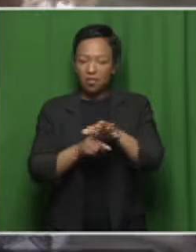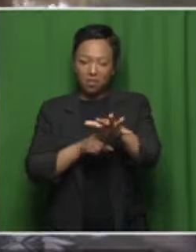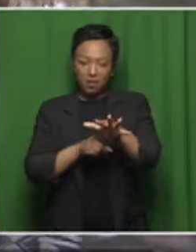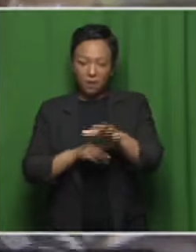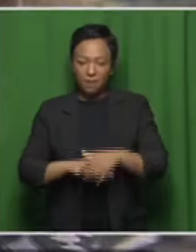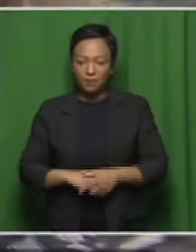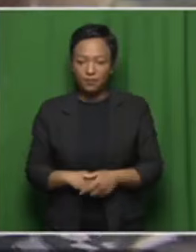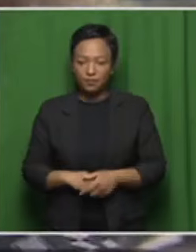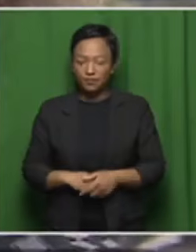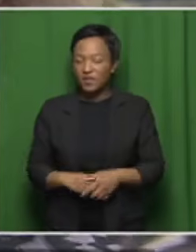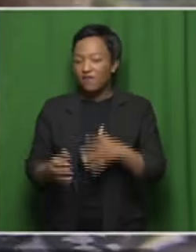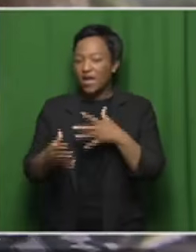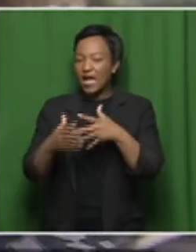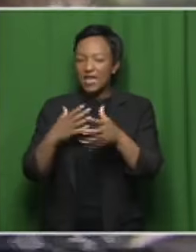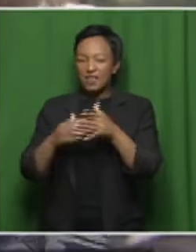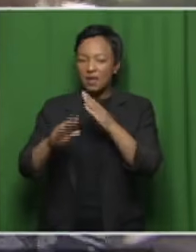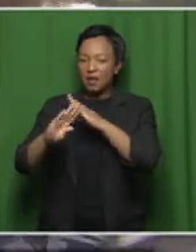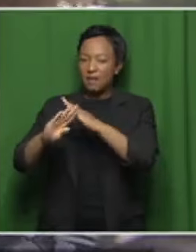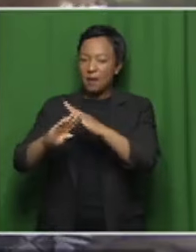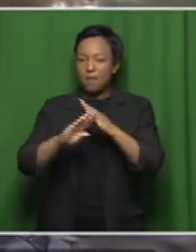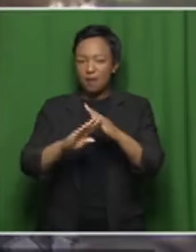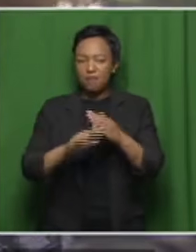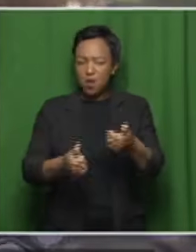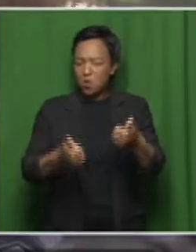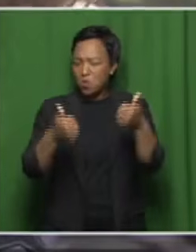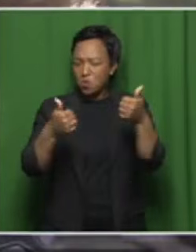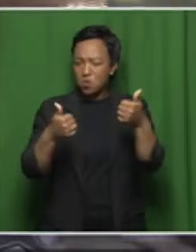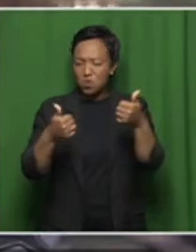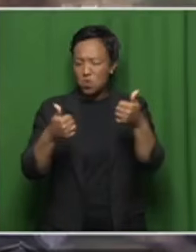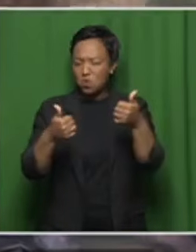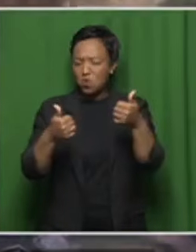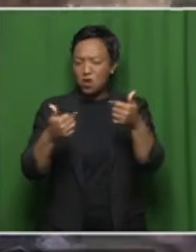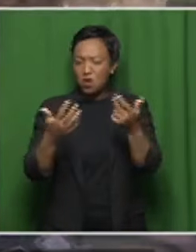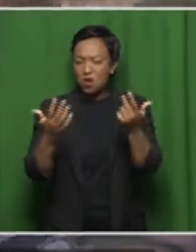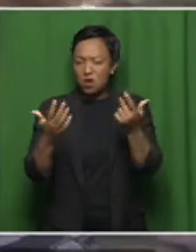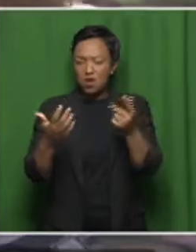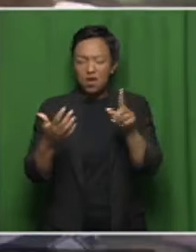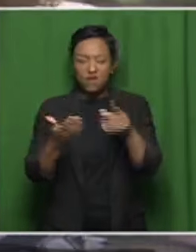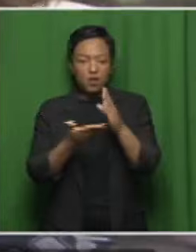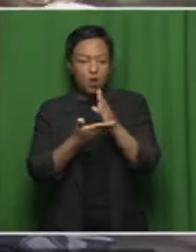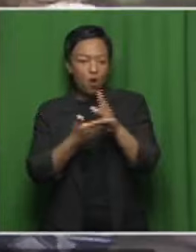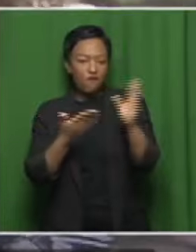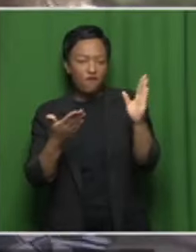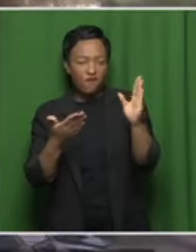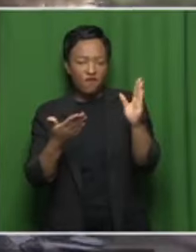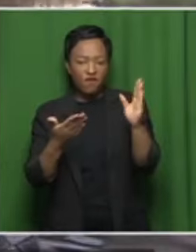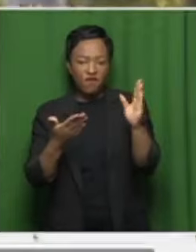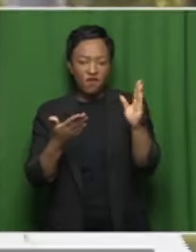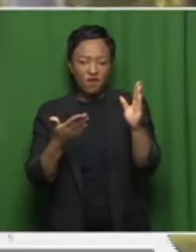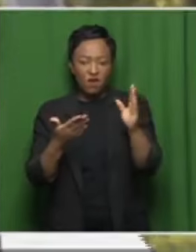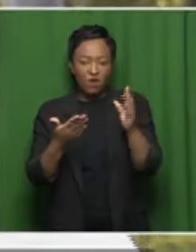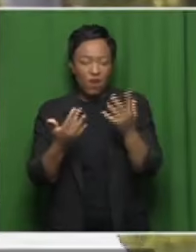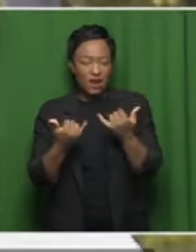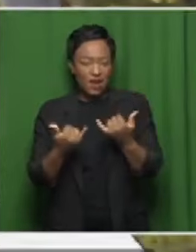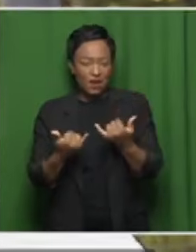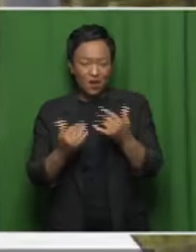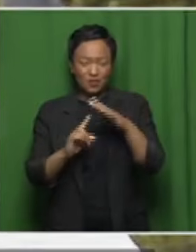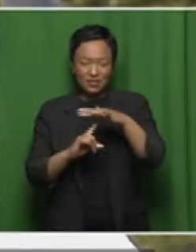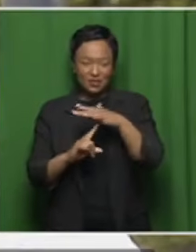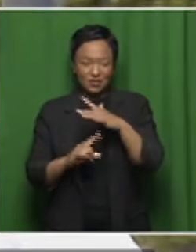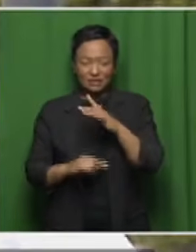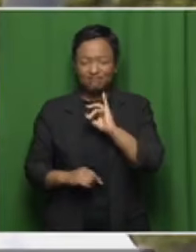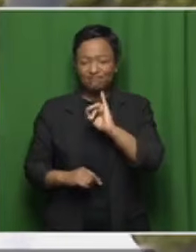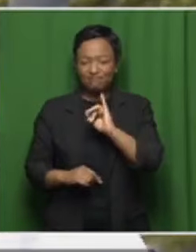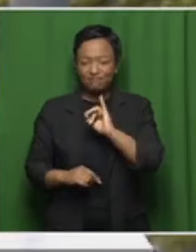stops people from getting HIV is always a good thing, especially when it removes the only inconvenience from the current. I think it's a very good